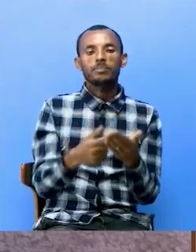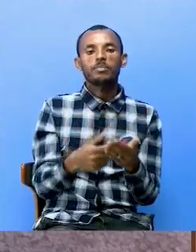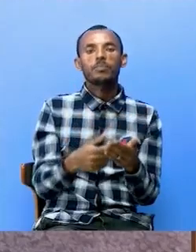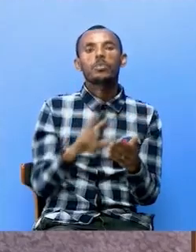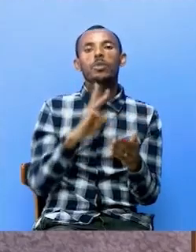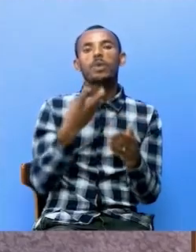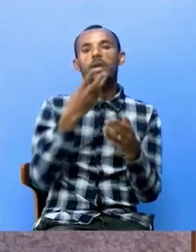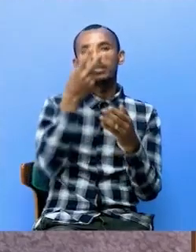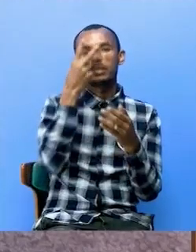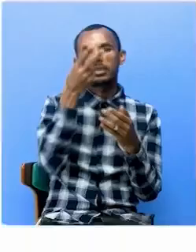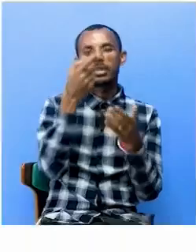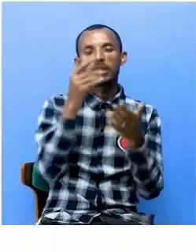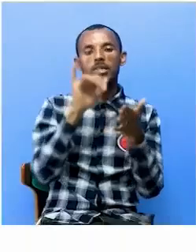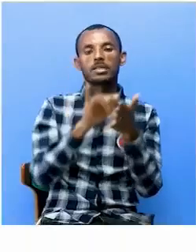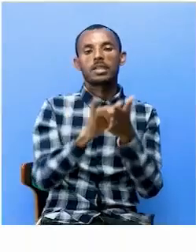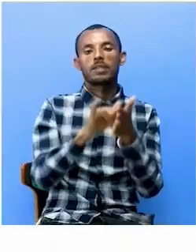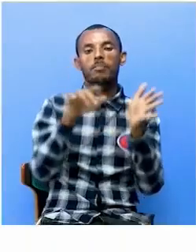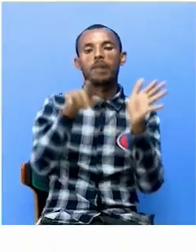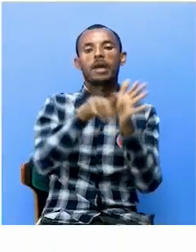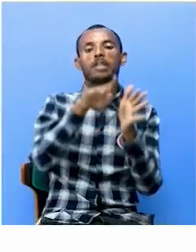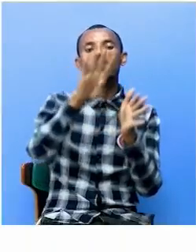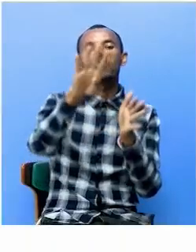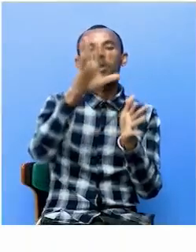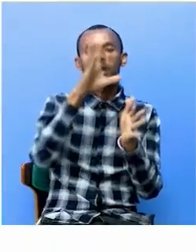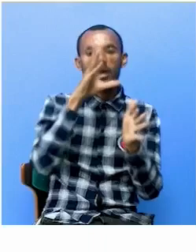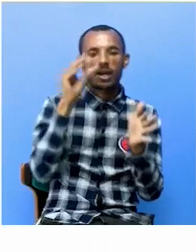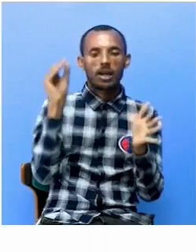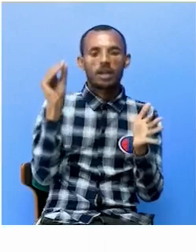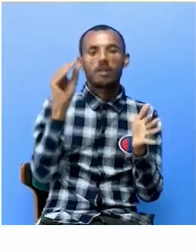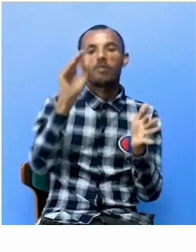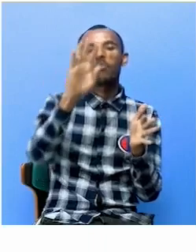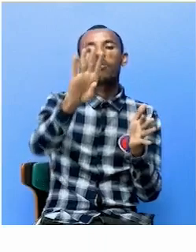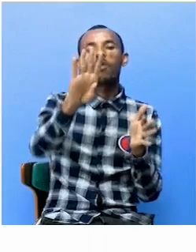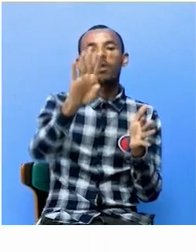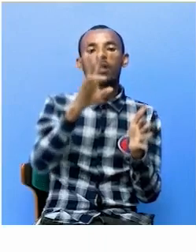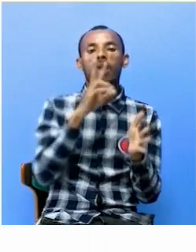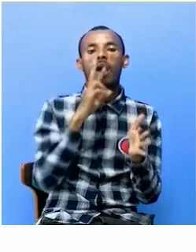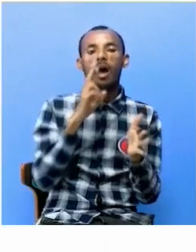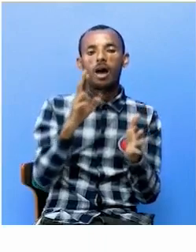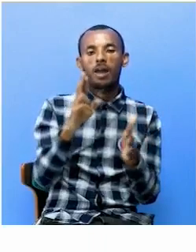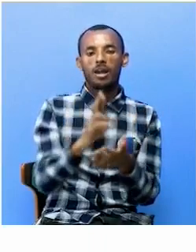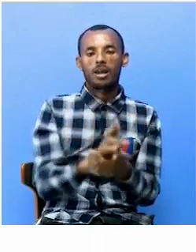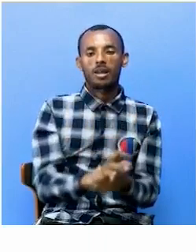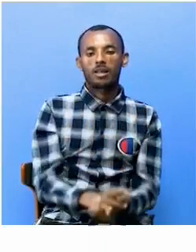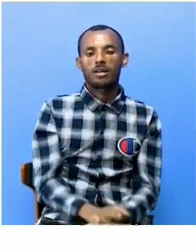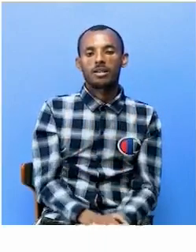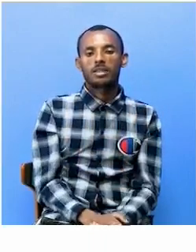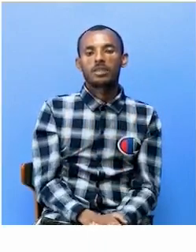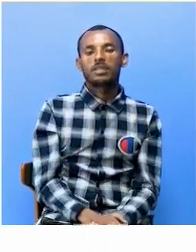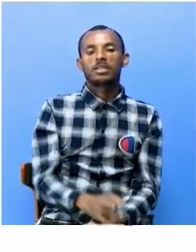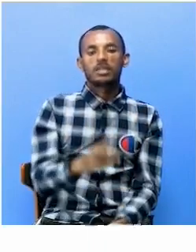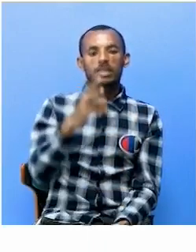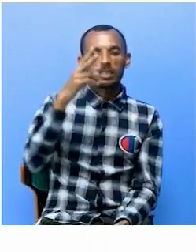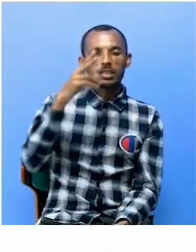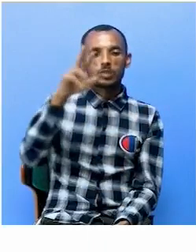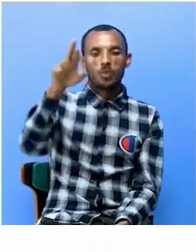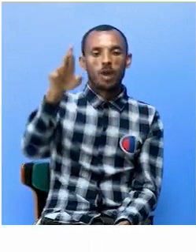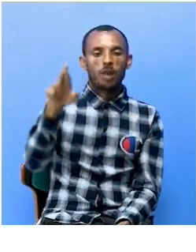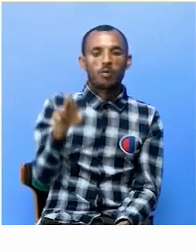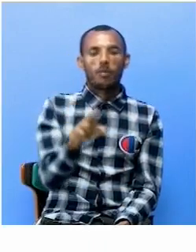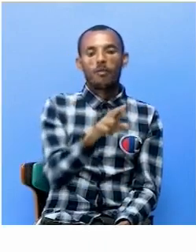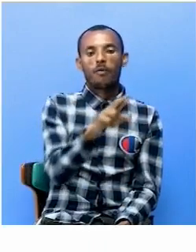we can see that minus 4 and 4 are a square root